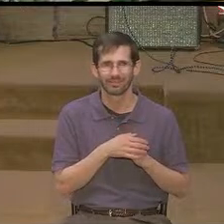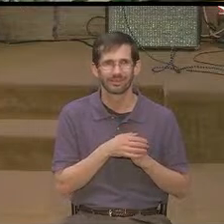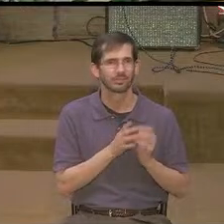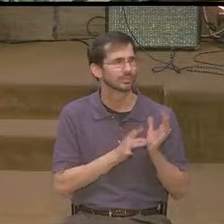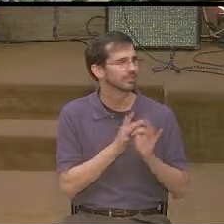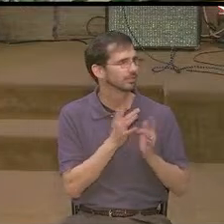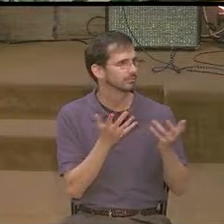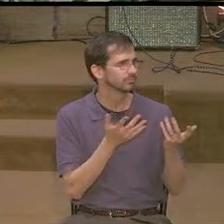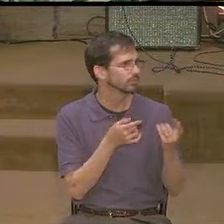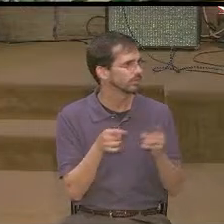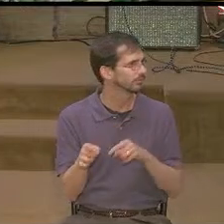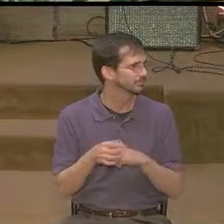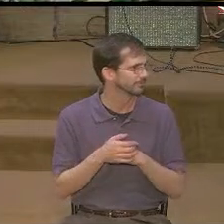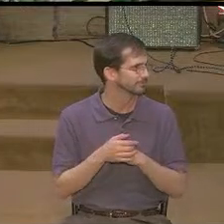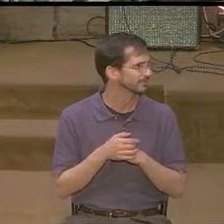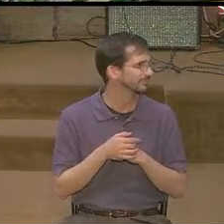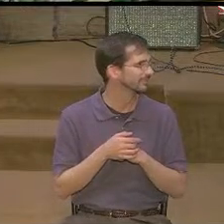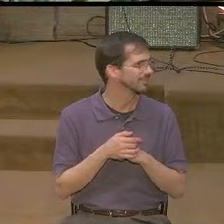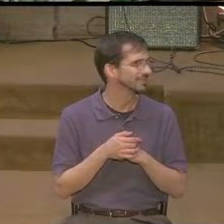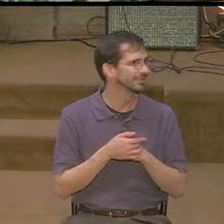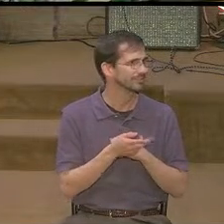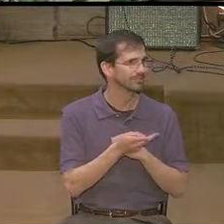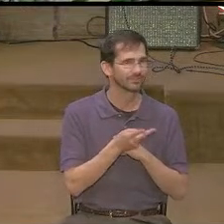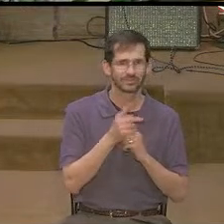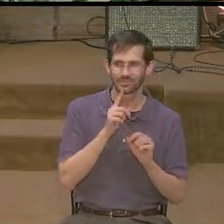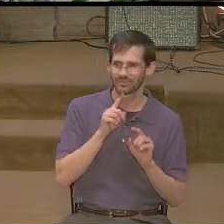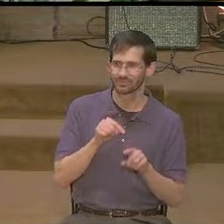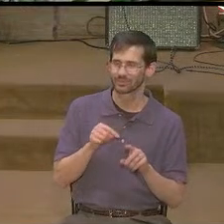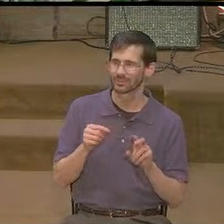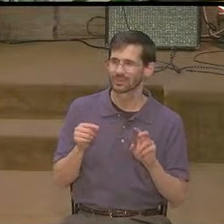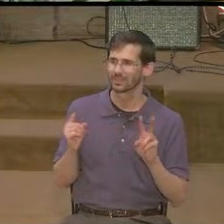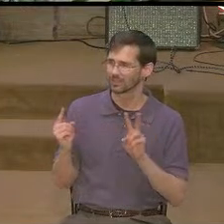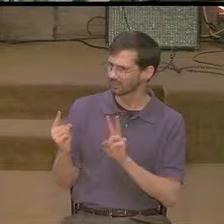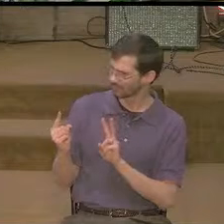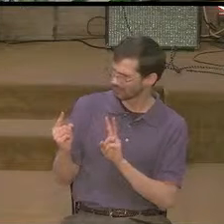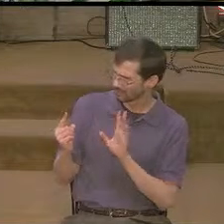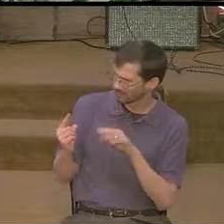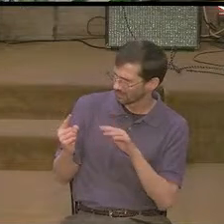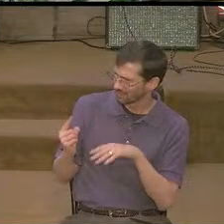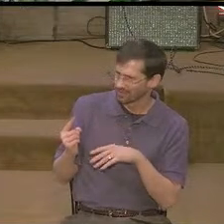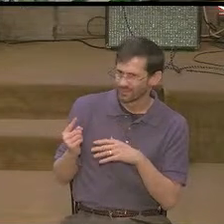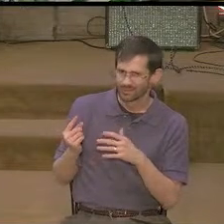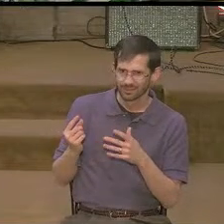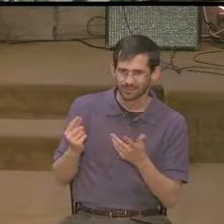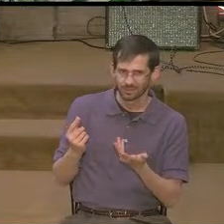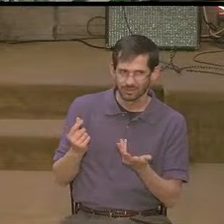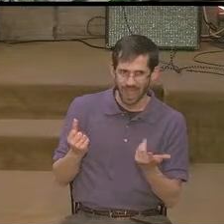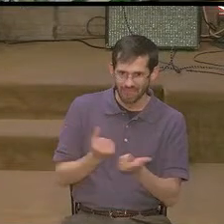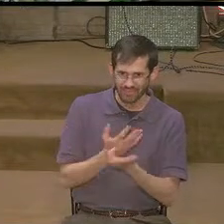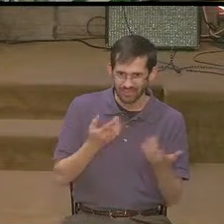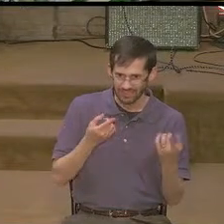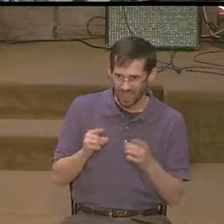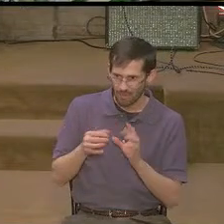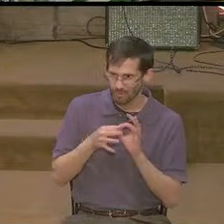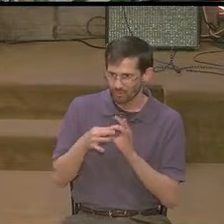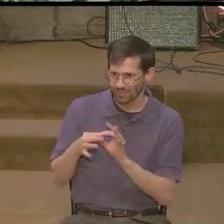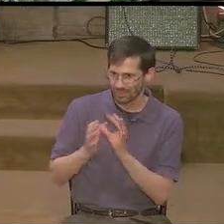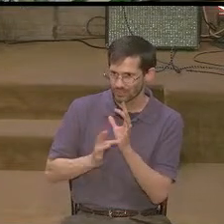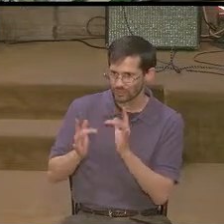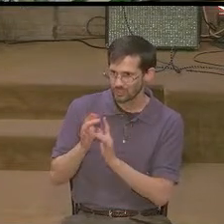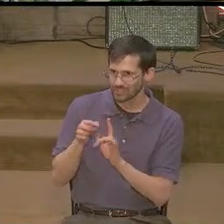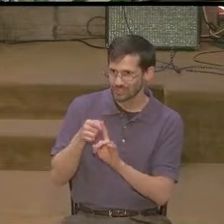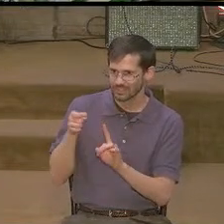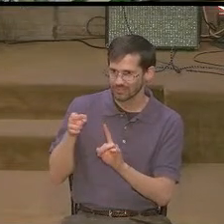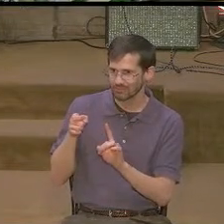them, what things? And they said to him, the things concerning Jesus of Nazareth, who